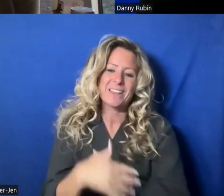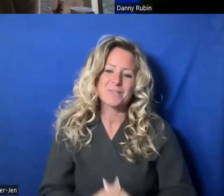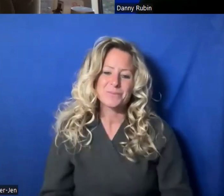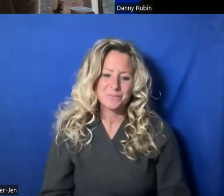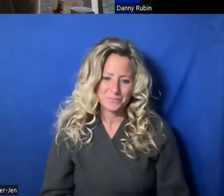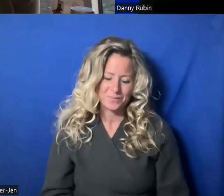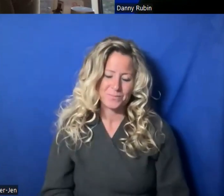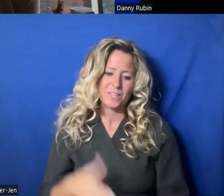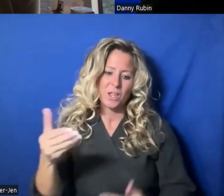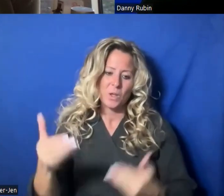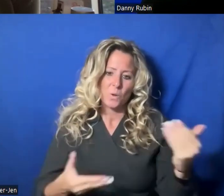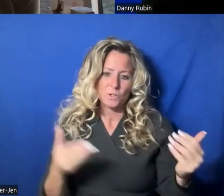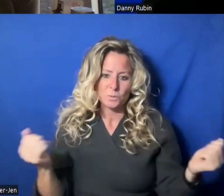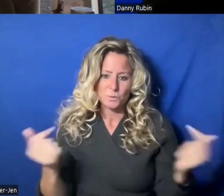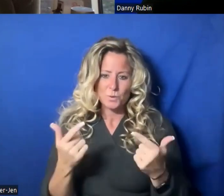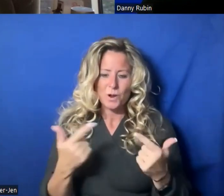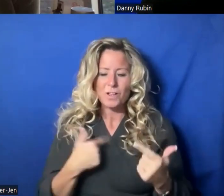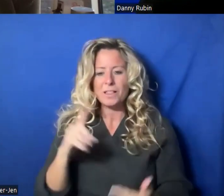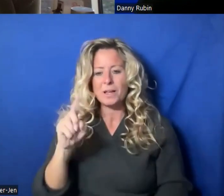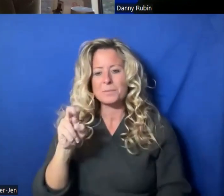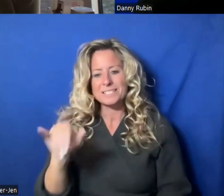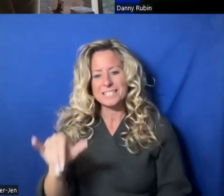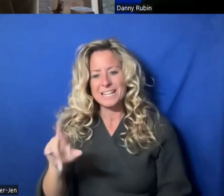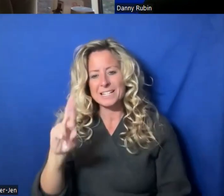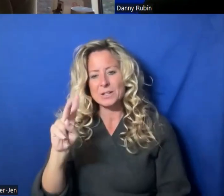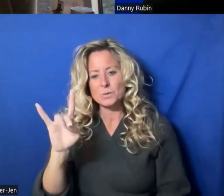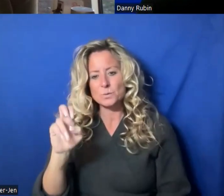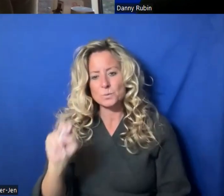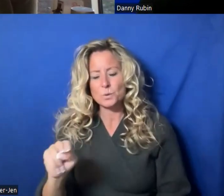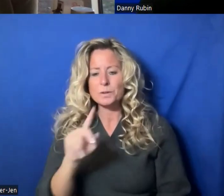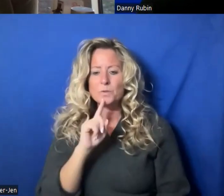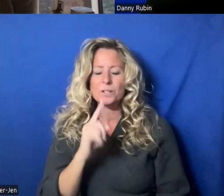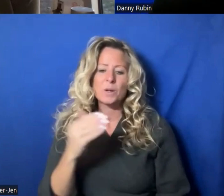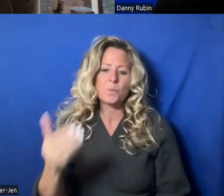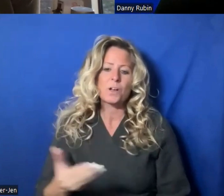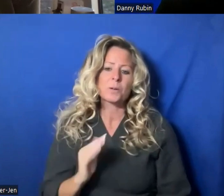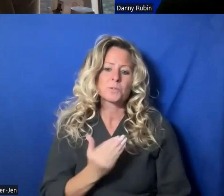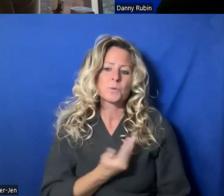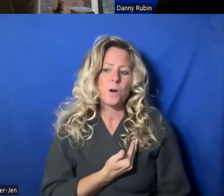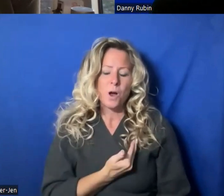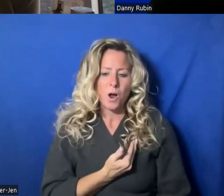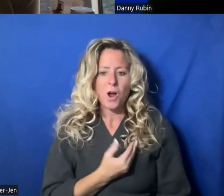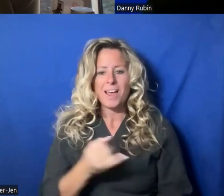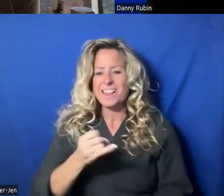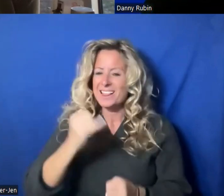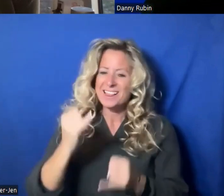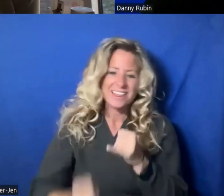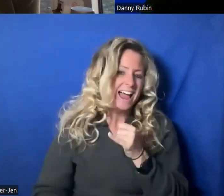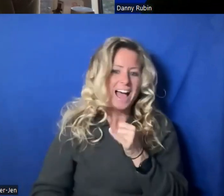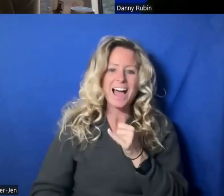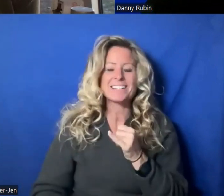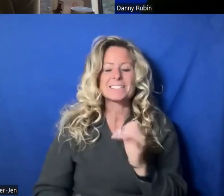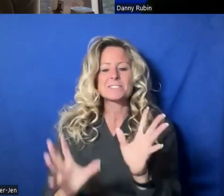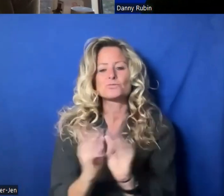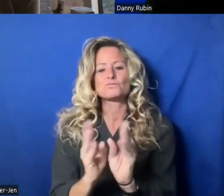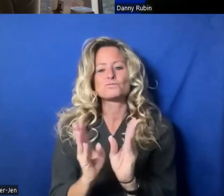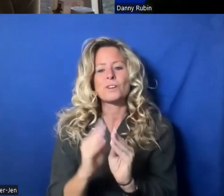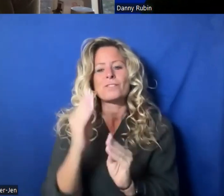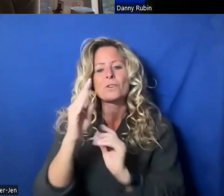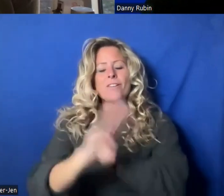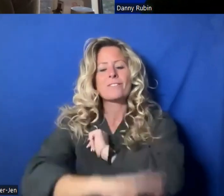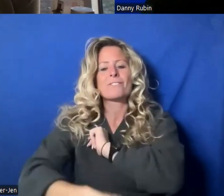and I'll welcome you all in. I'm Danny Rubin. Welcome to our last installment for the